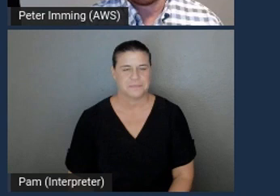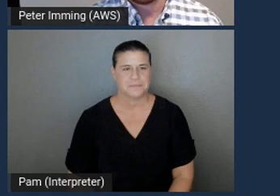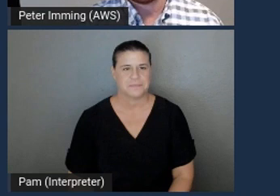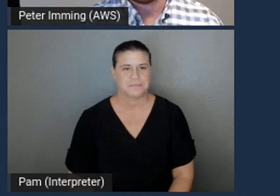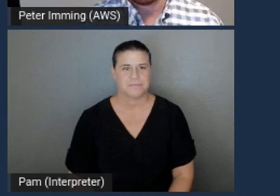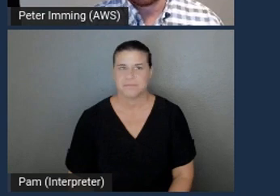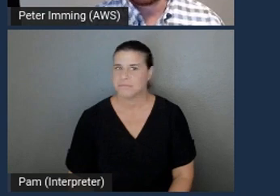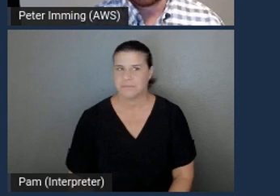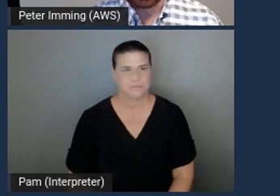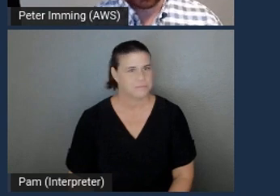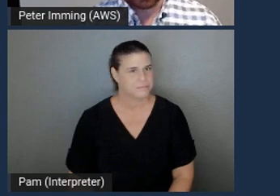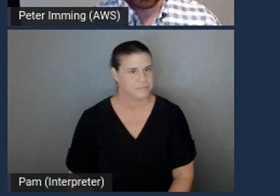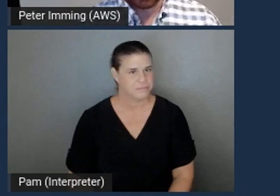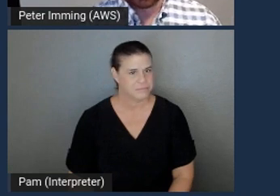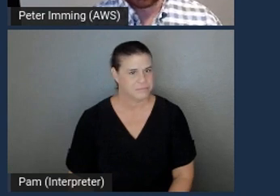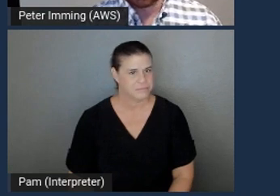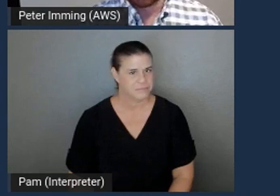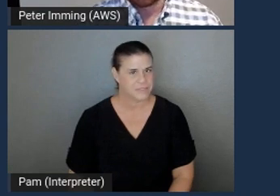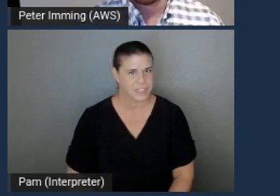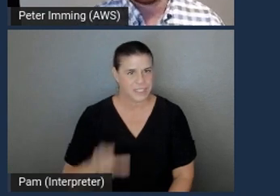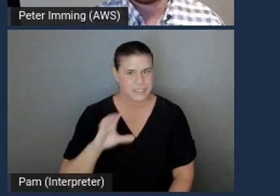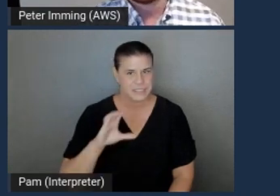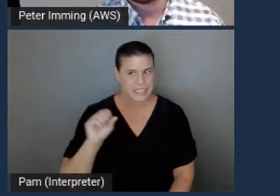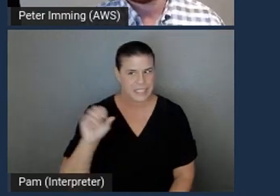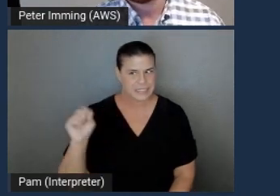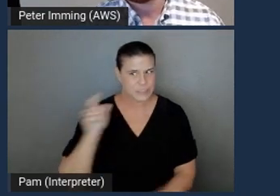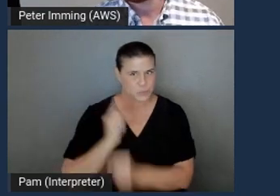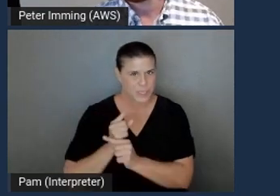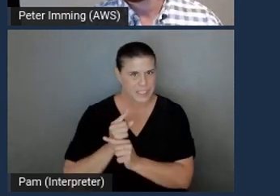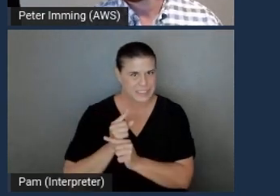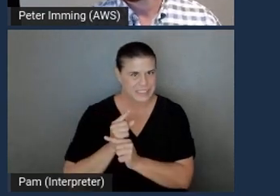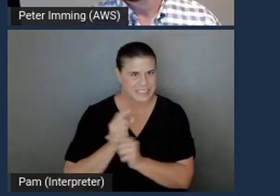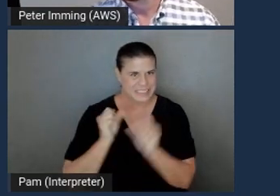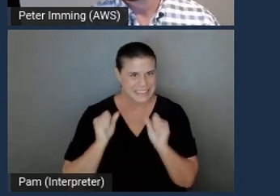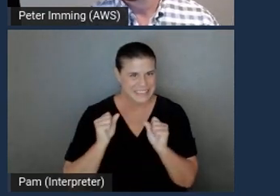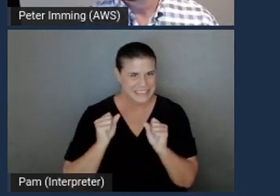No. CSS, right?